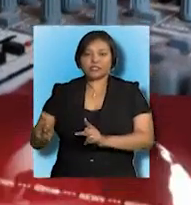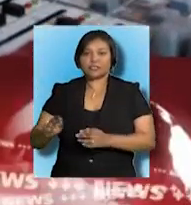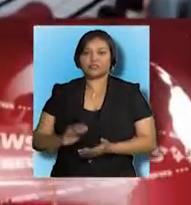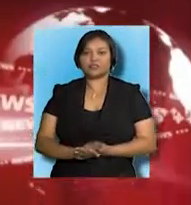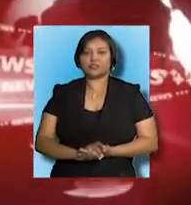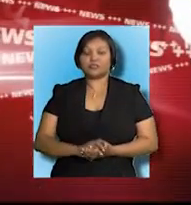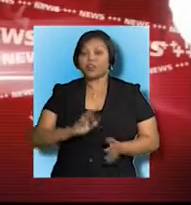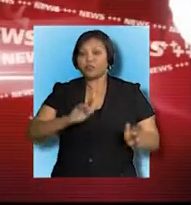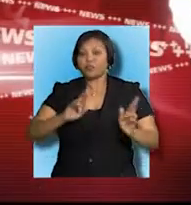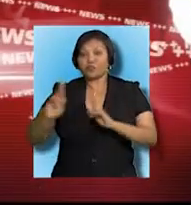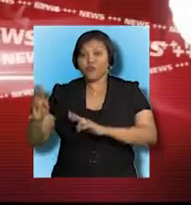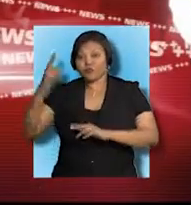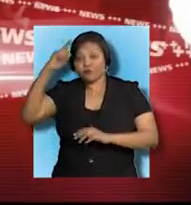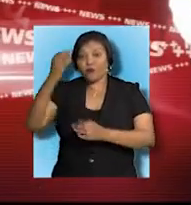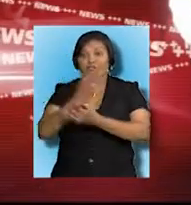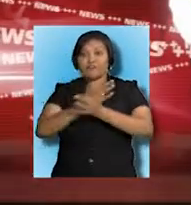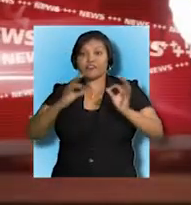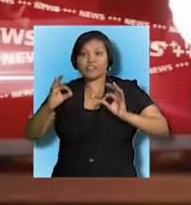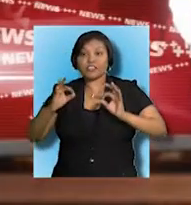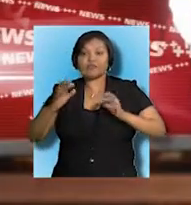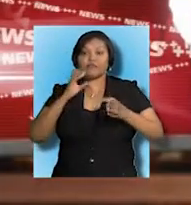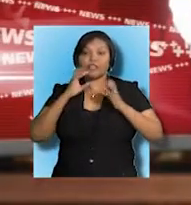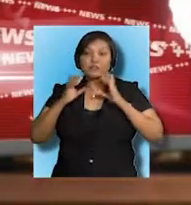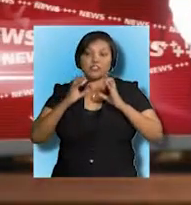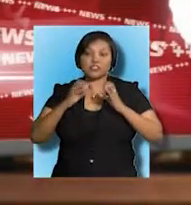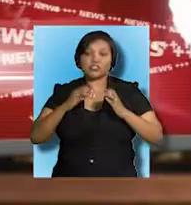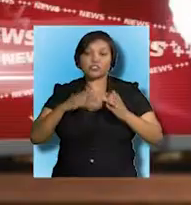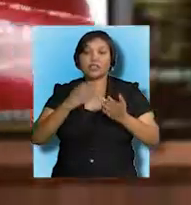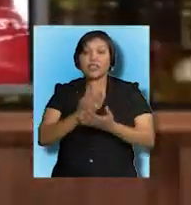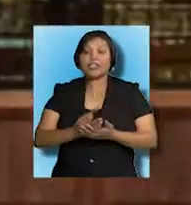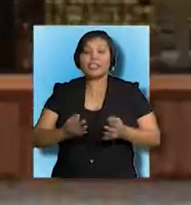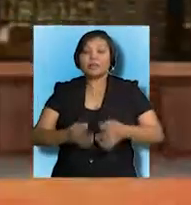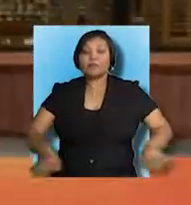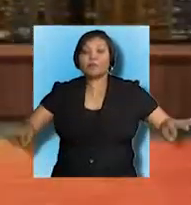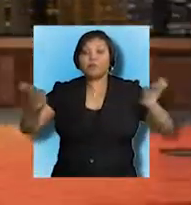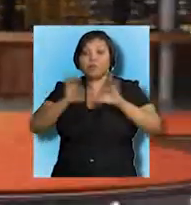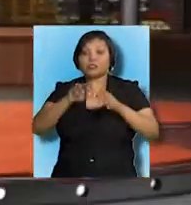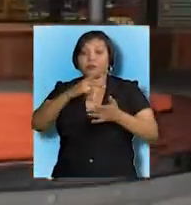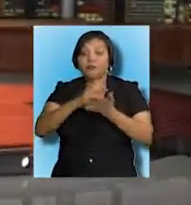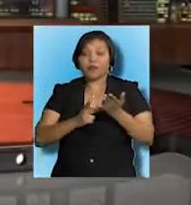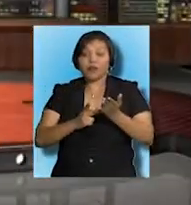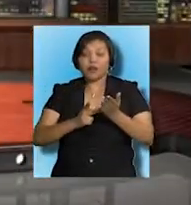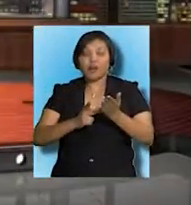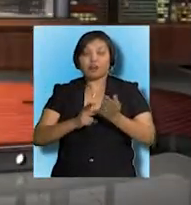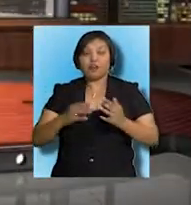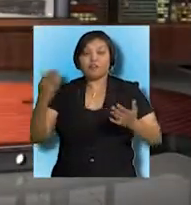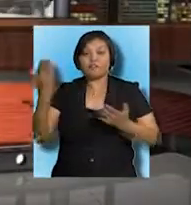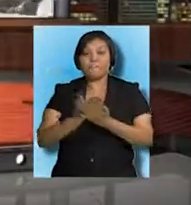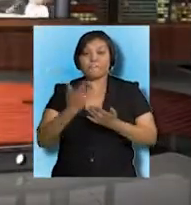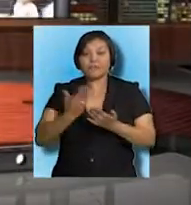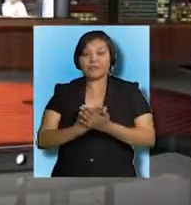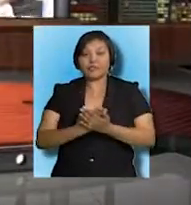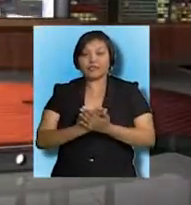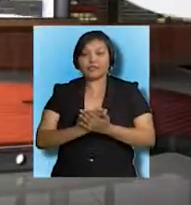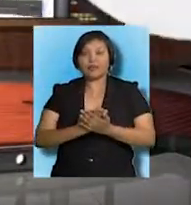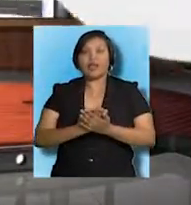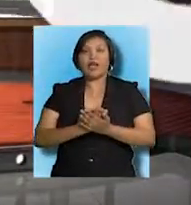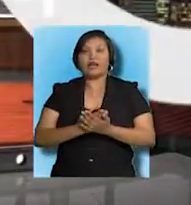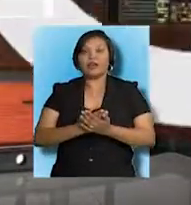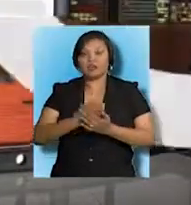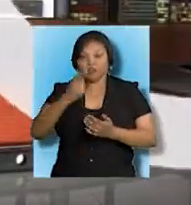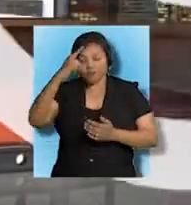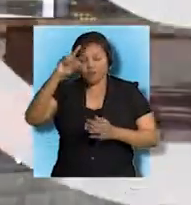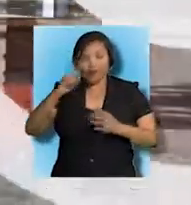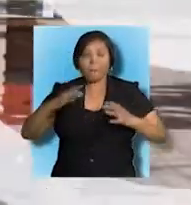The right to freedom of expression is an important pillar for media which plays a crucial role in shaping a healthy democracy.